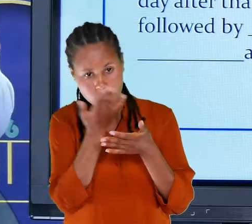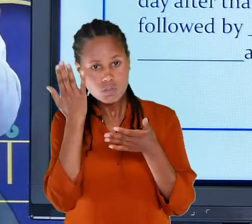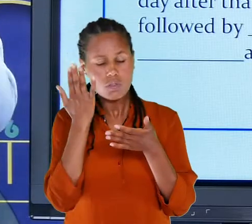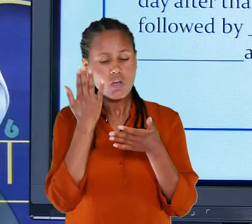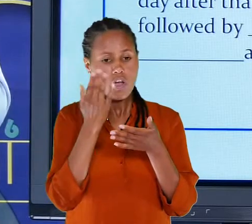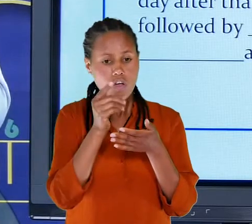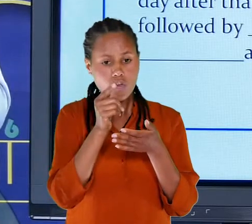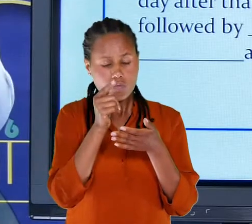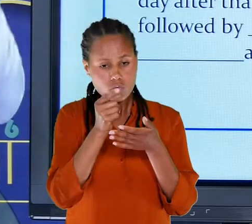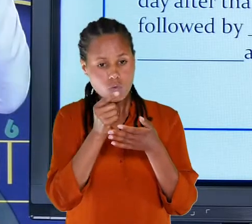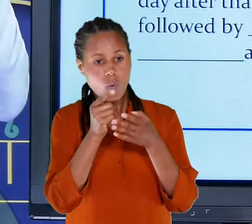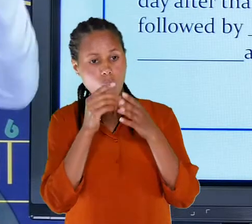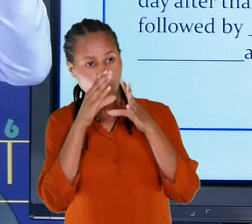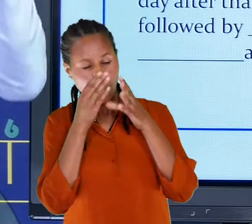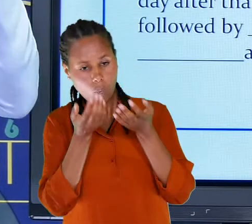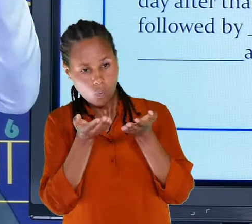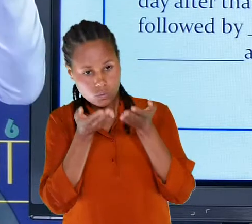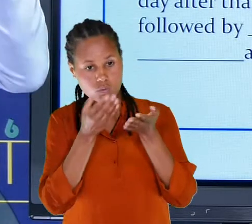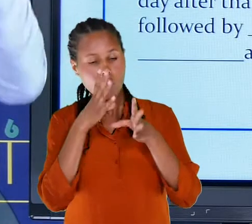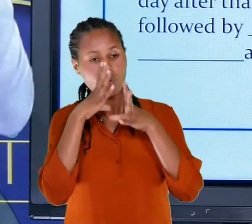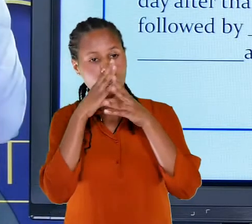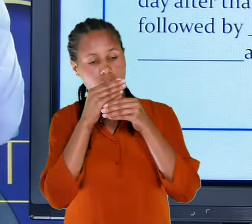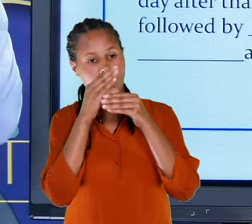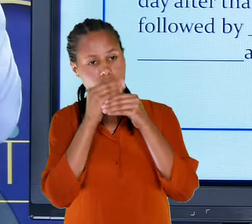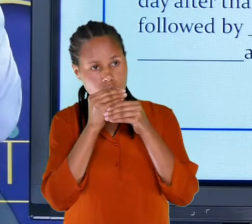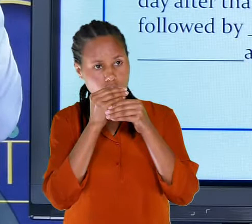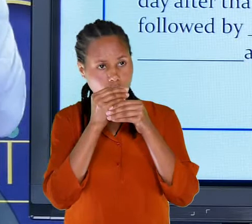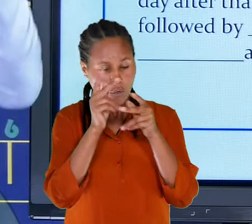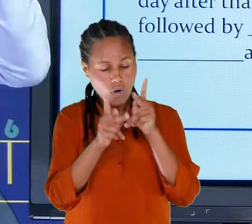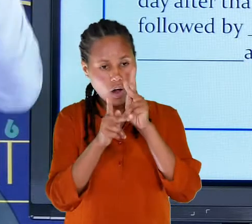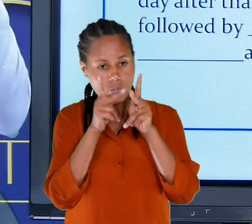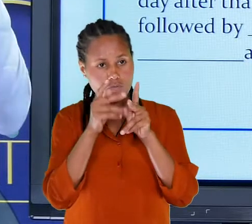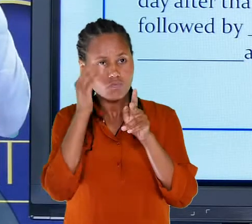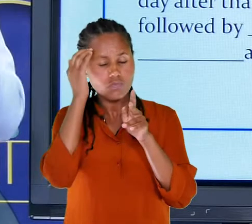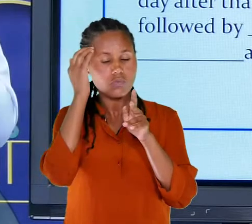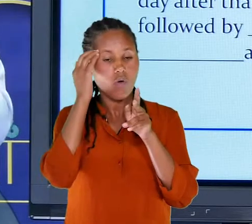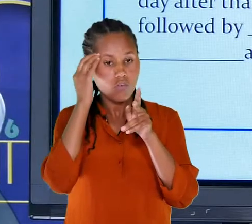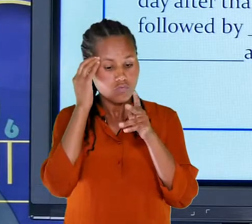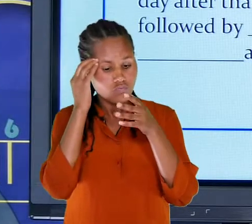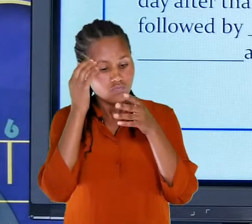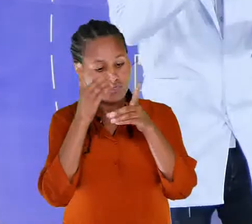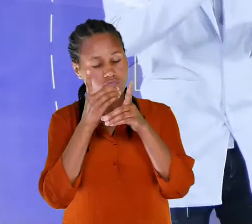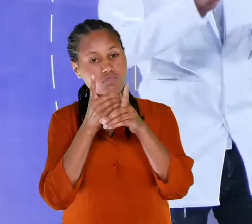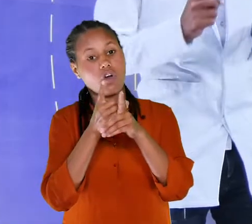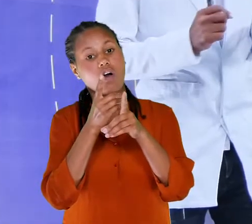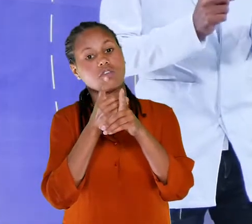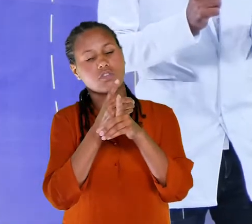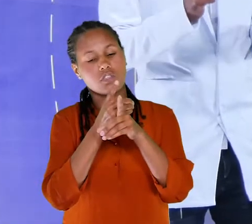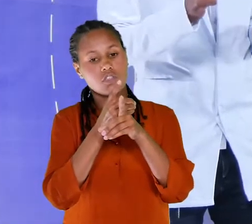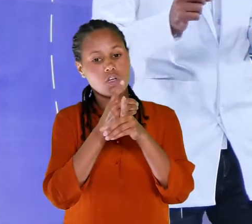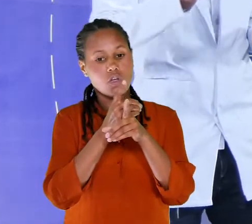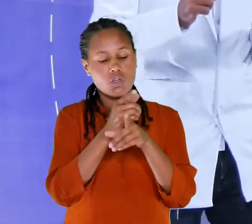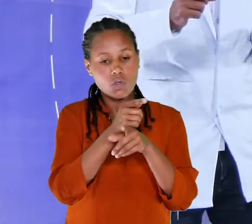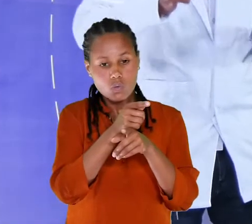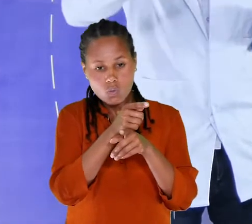you want to know something, you have to have certain vocabularies in your mind. If there is no vocabulary, we cannot jot